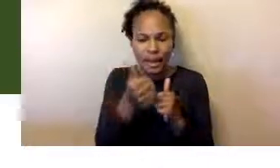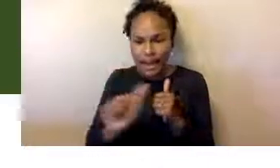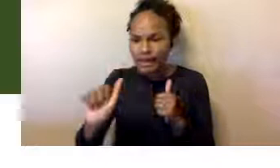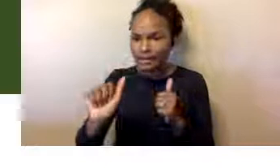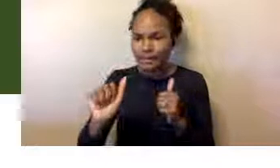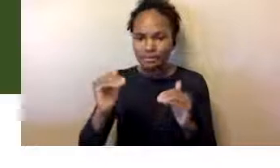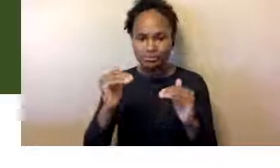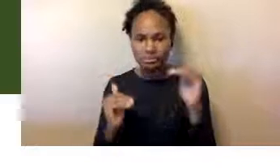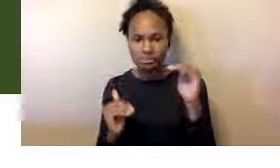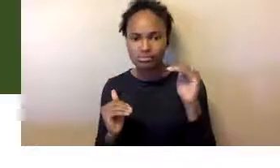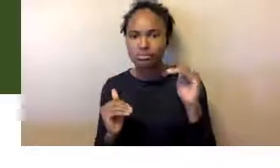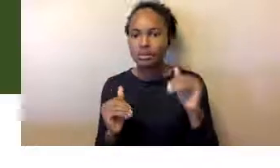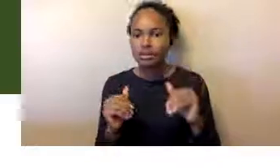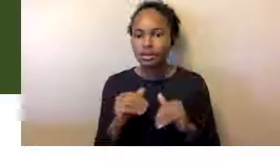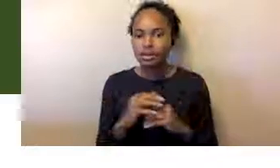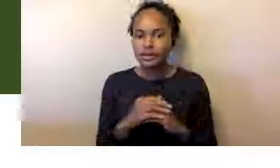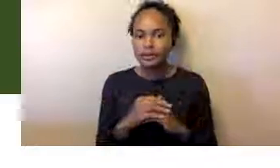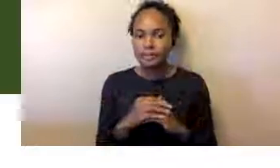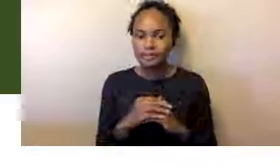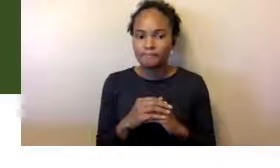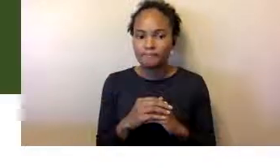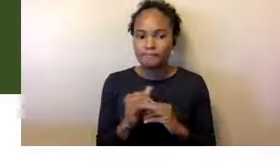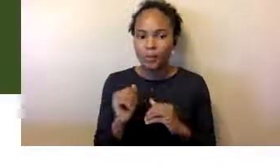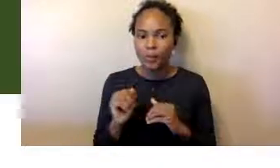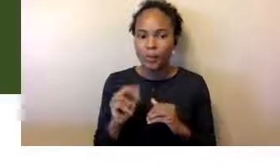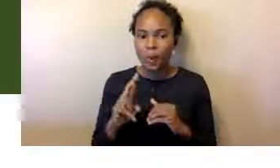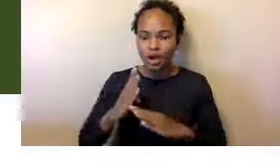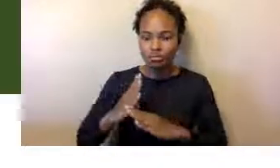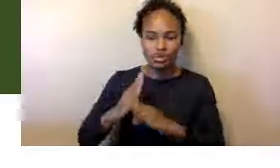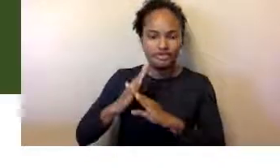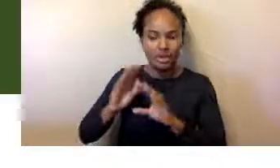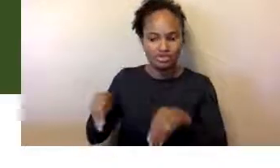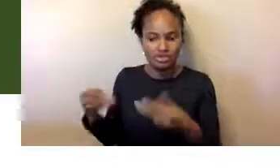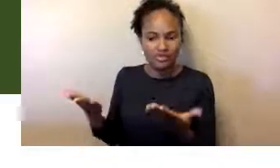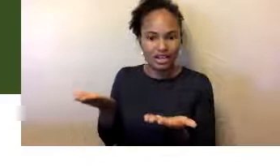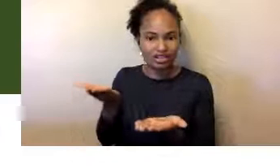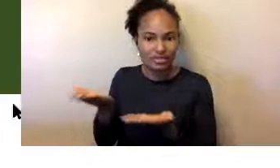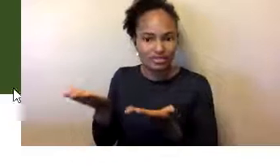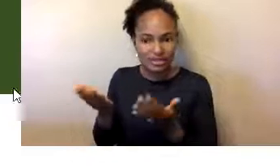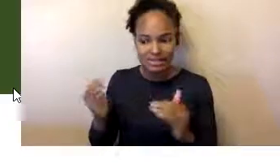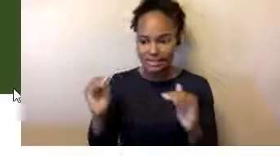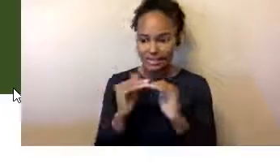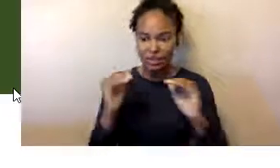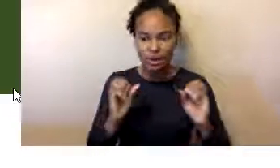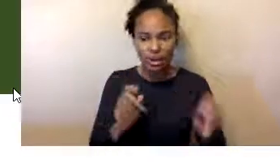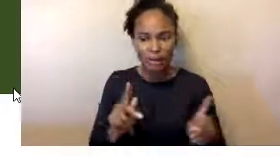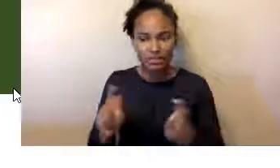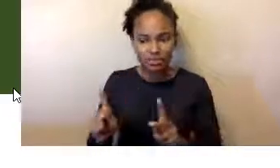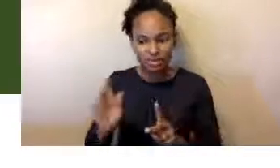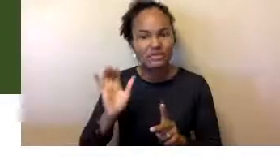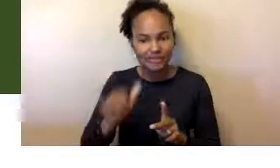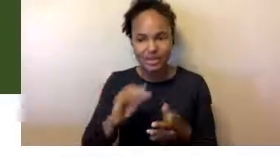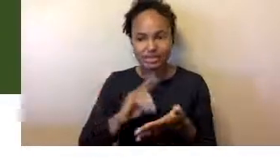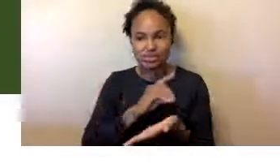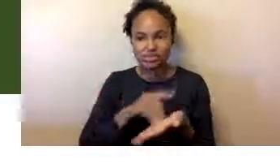perpetuates discrimination or fails to provide equal opportunity is considered